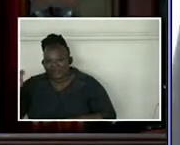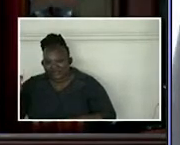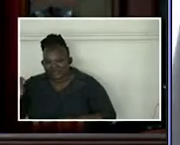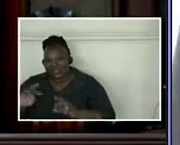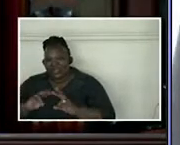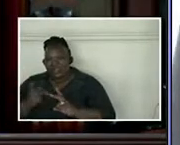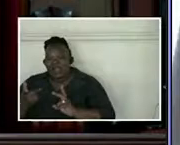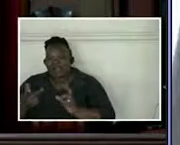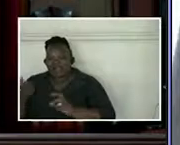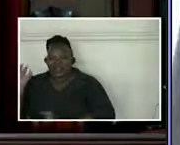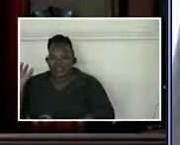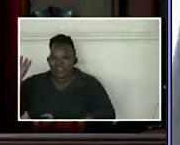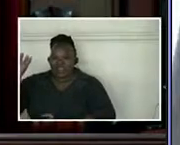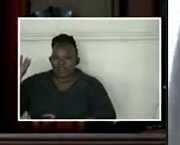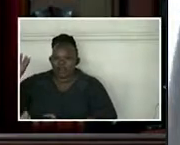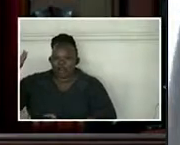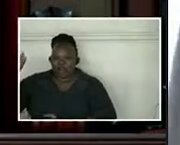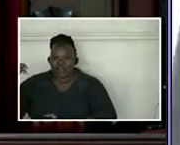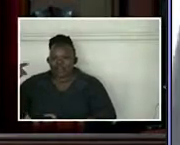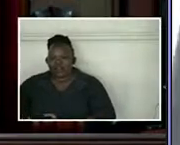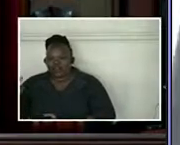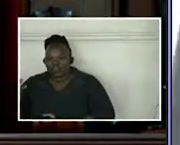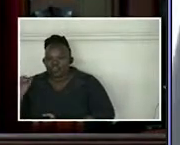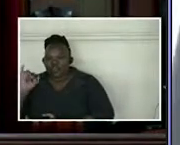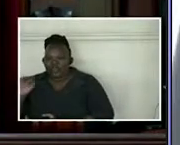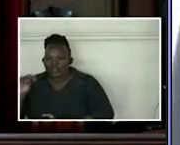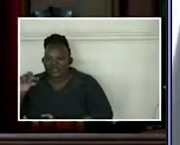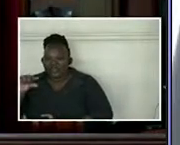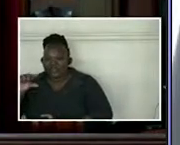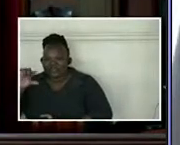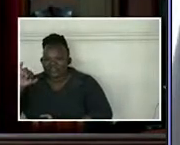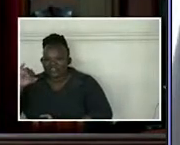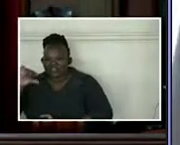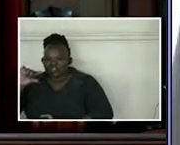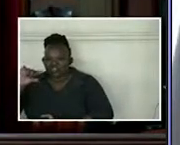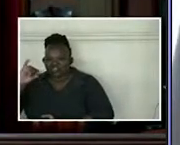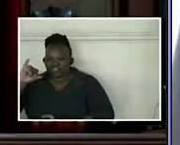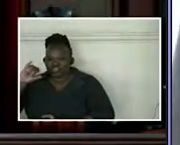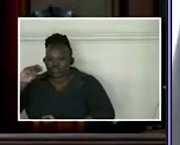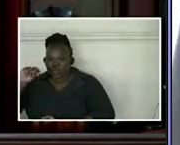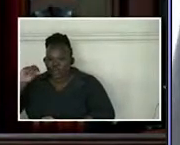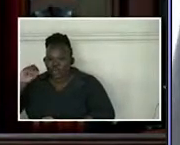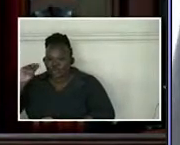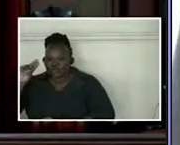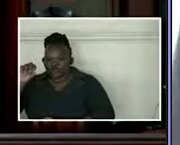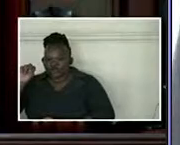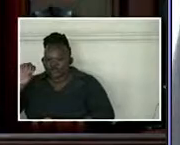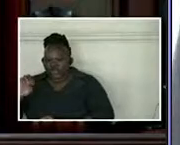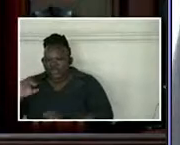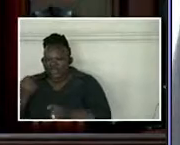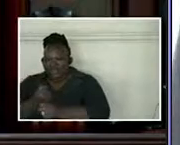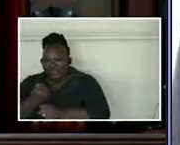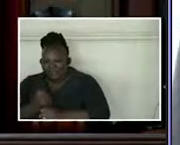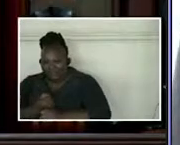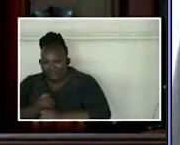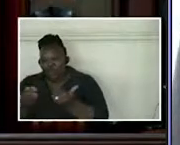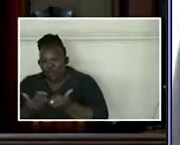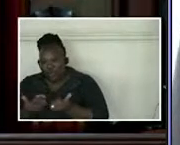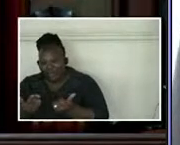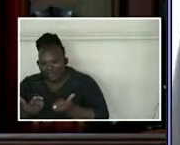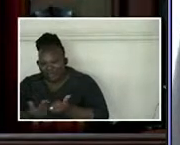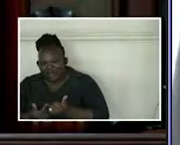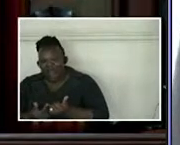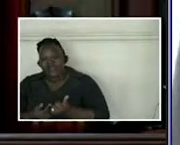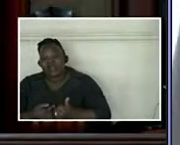and indigenous games in schools in 2022 2023 financial year the department has indicated